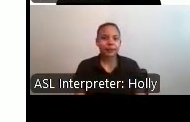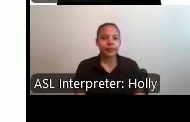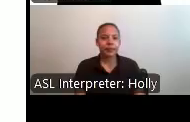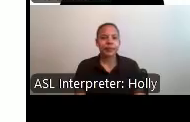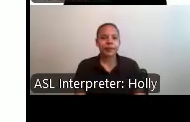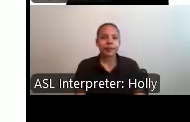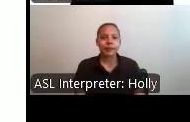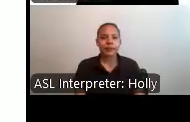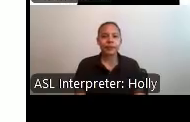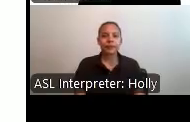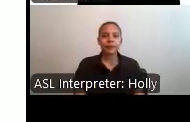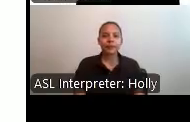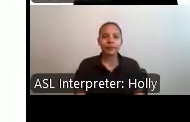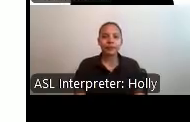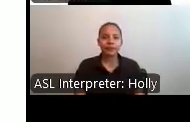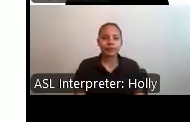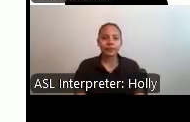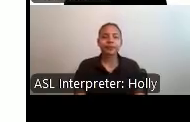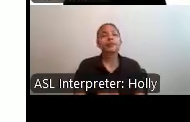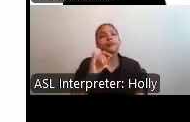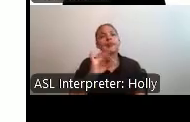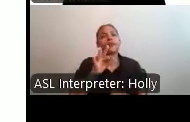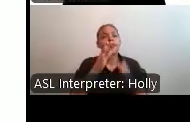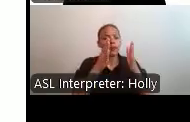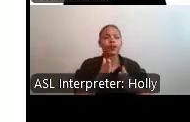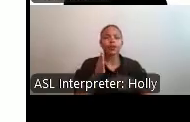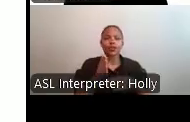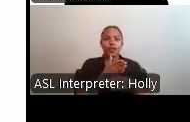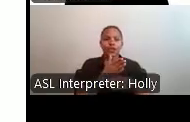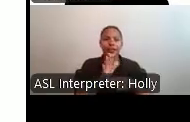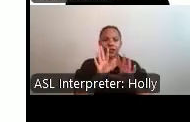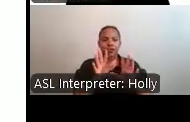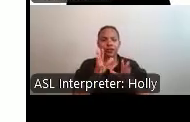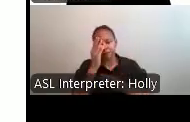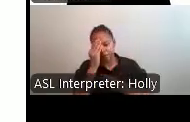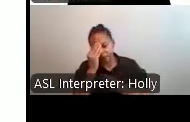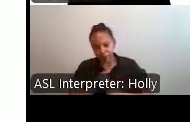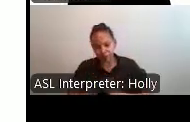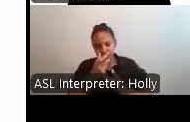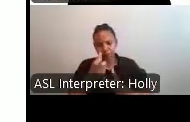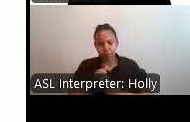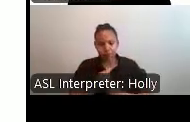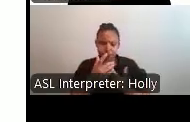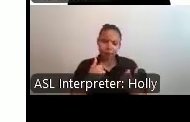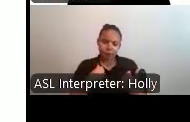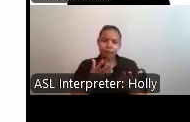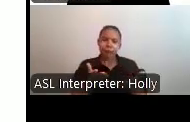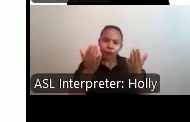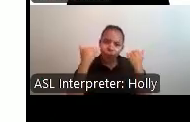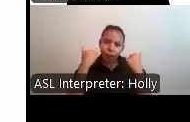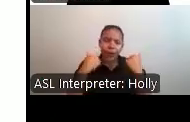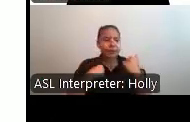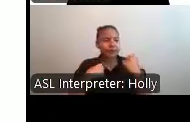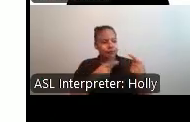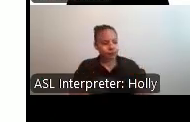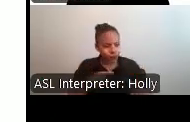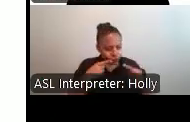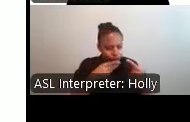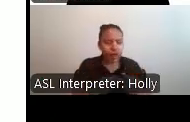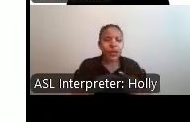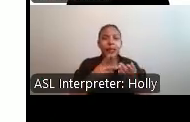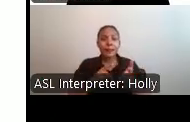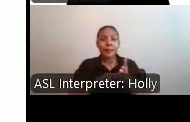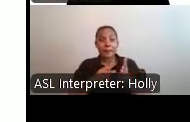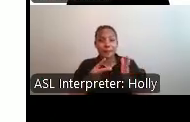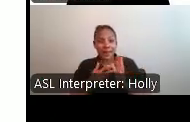When someone shares they're overwhelmed or struggling, that's not a sign of resistance. It's often a sign that they're doing their best while carrying